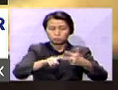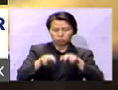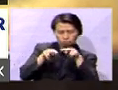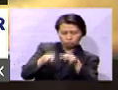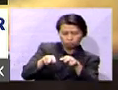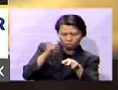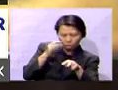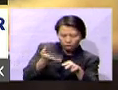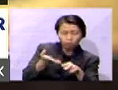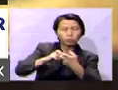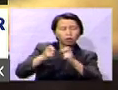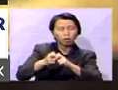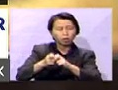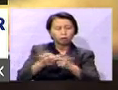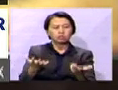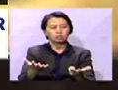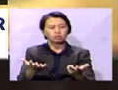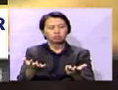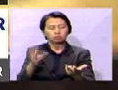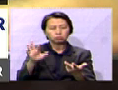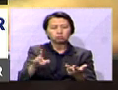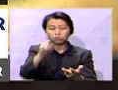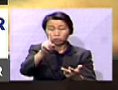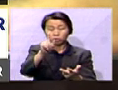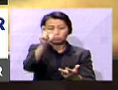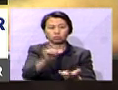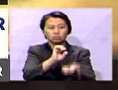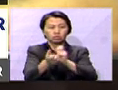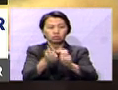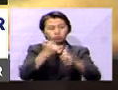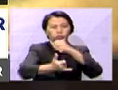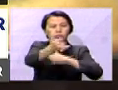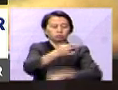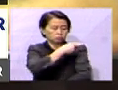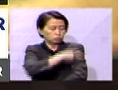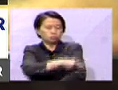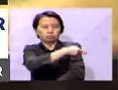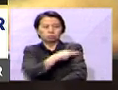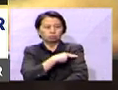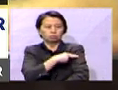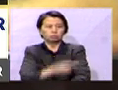are all looking into it. One of the athletes has been hospitalized.